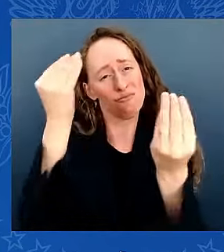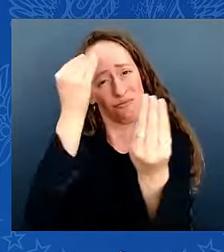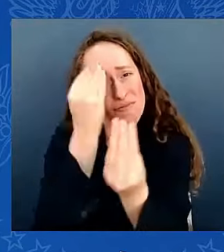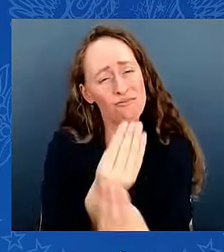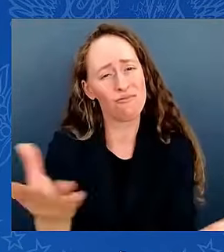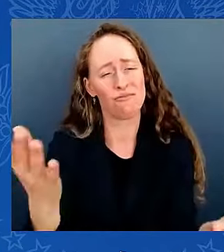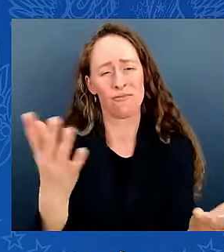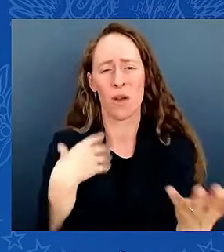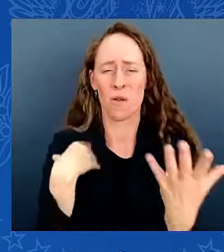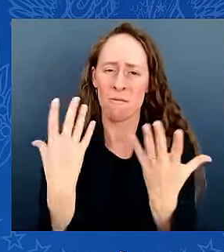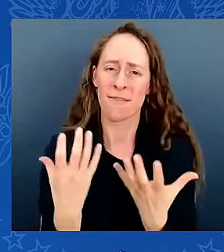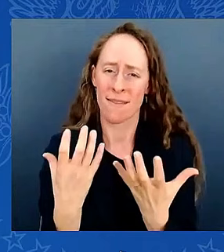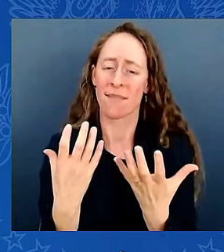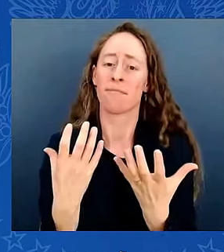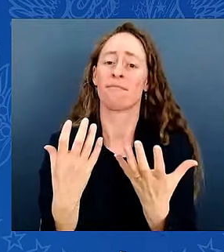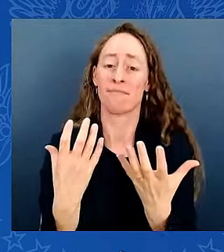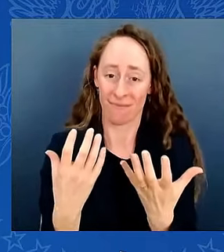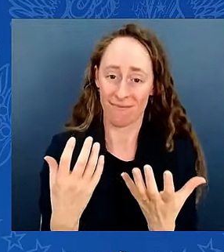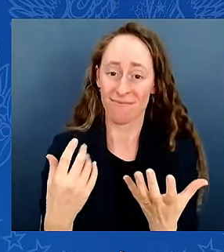D-Town, Texas in the house.